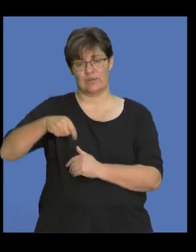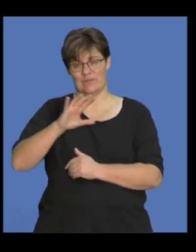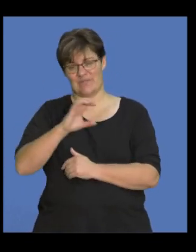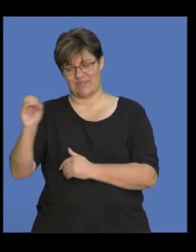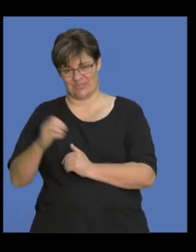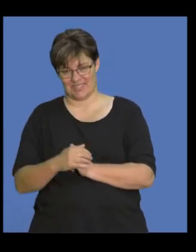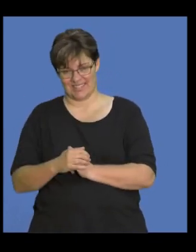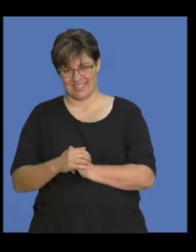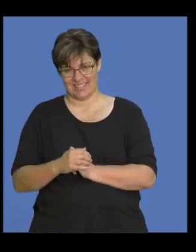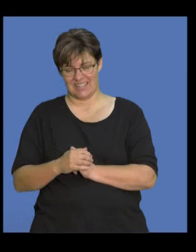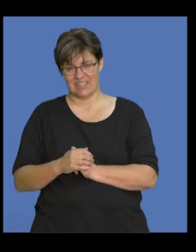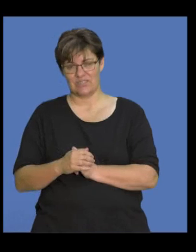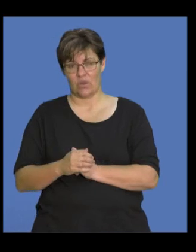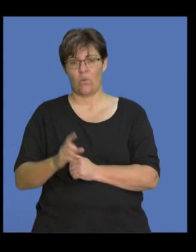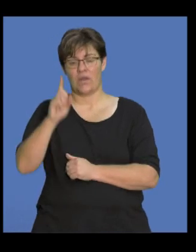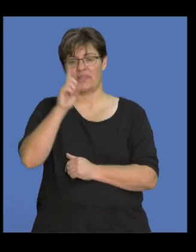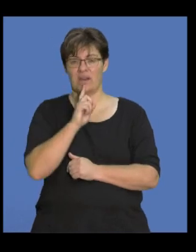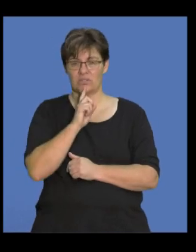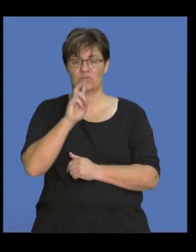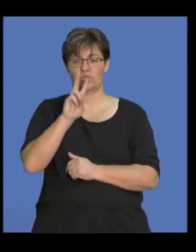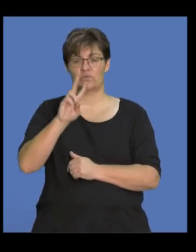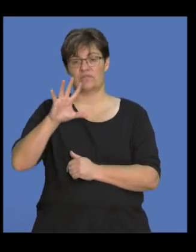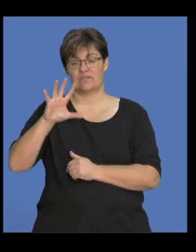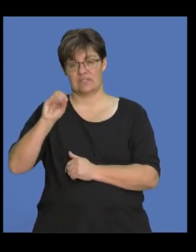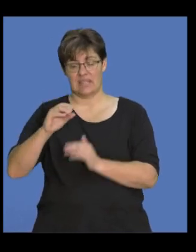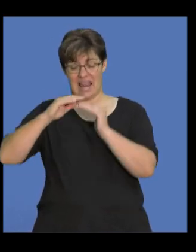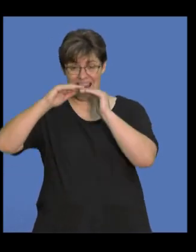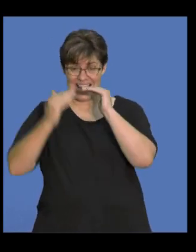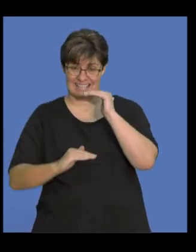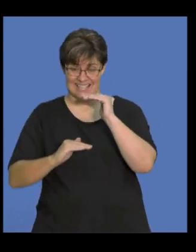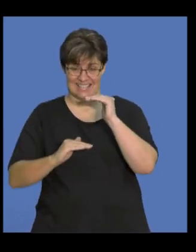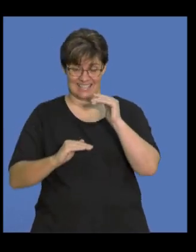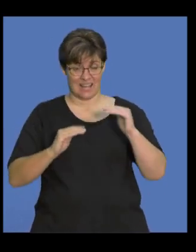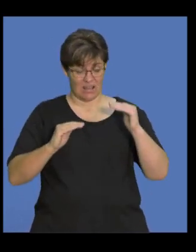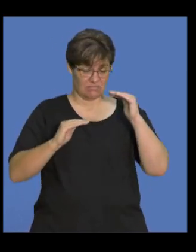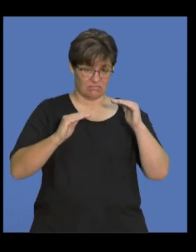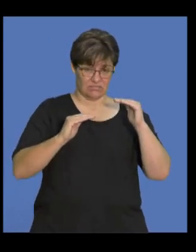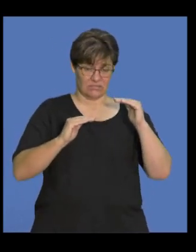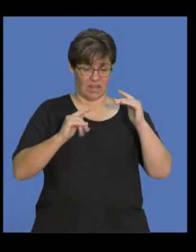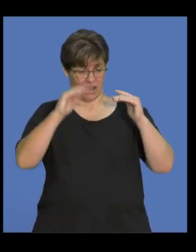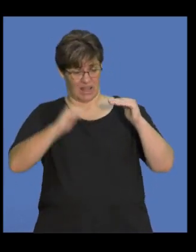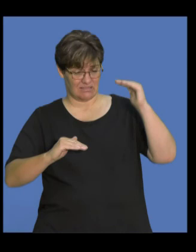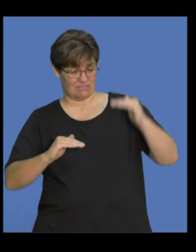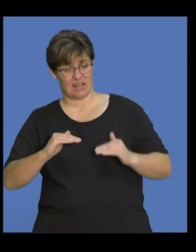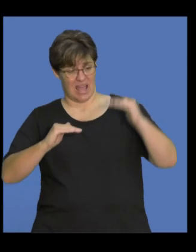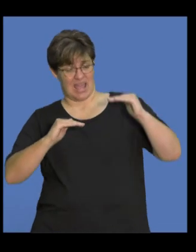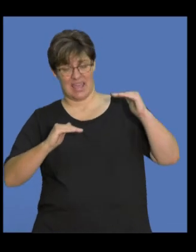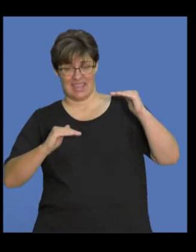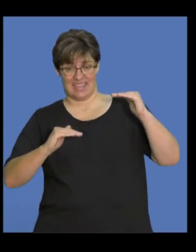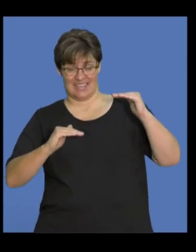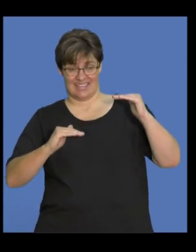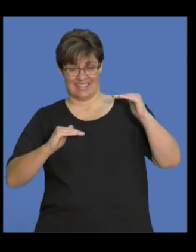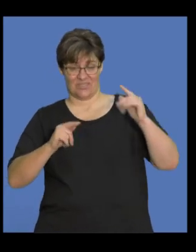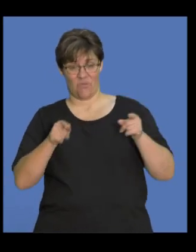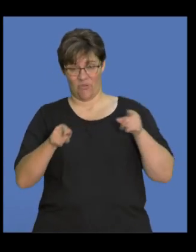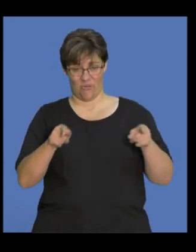this. So it means it's 1,250 less of what he would have actually paid if he took that